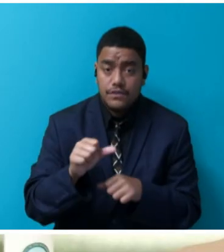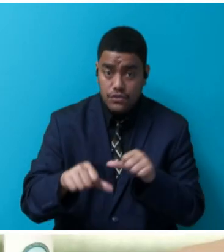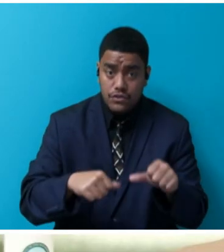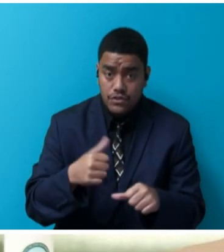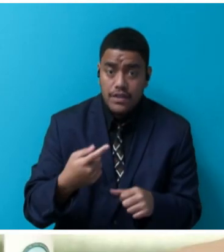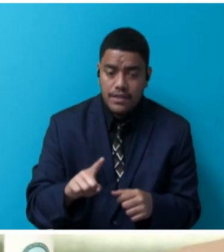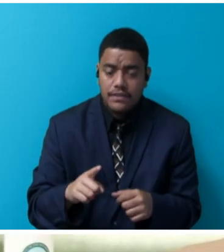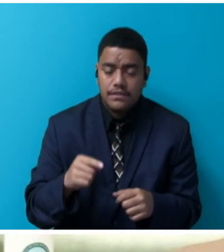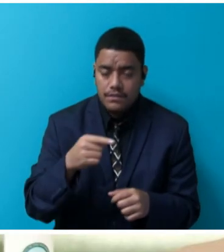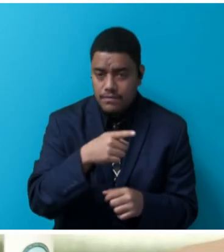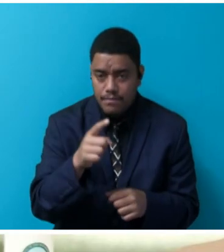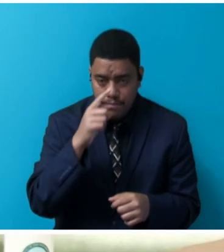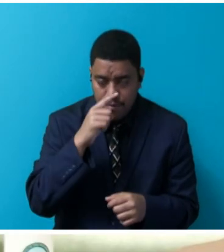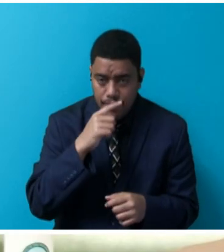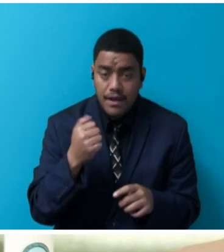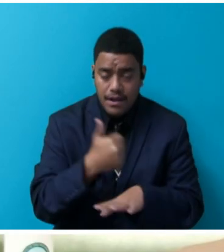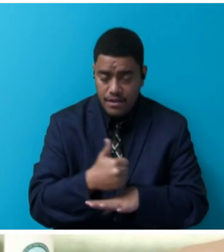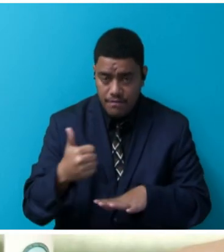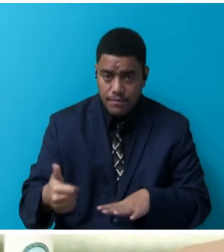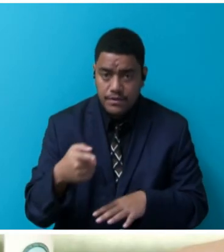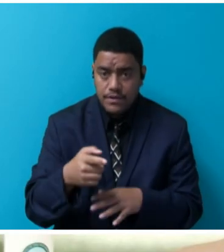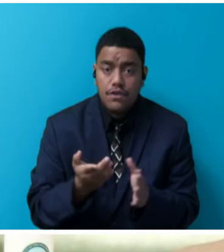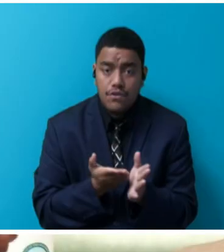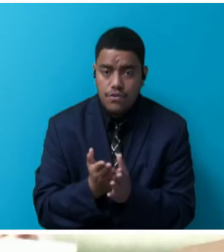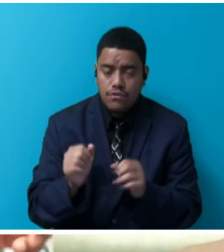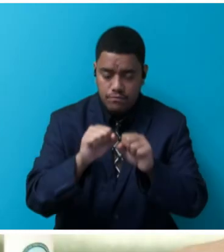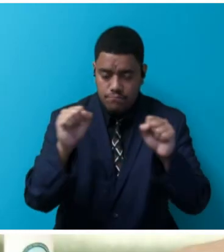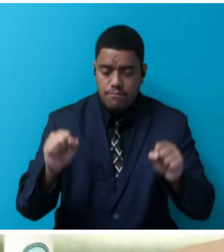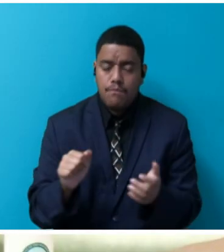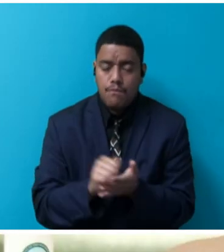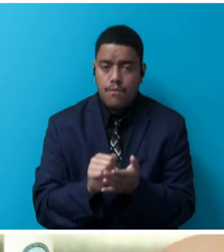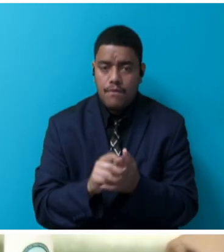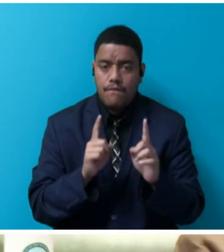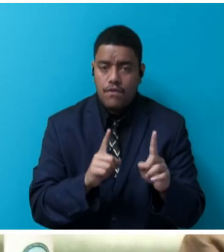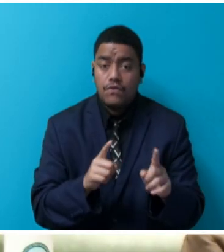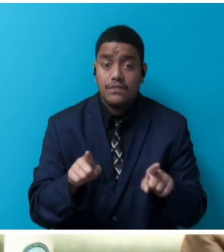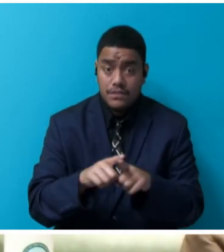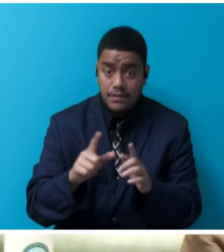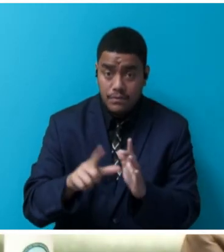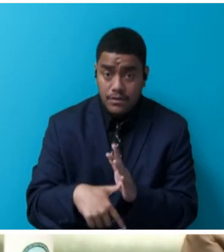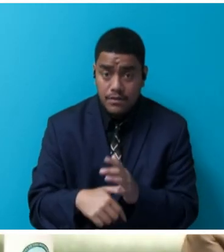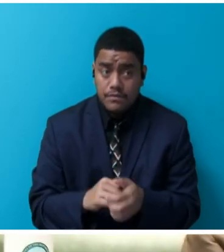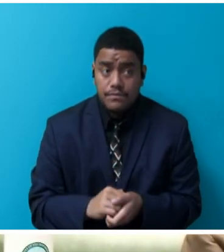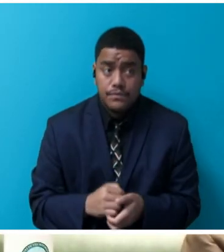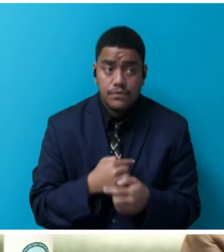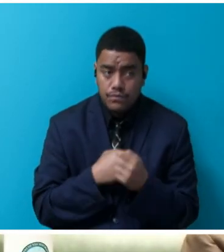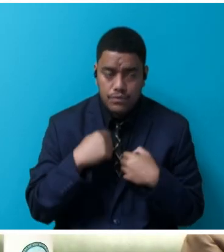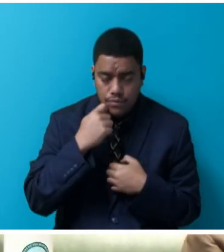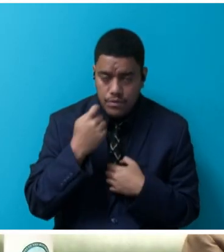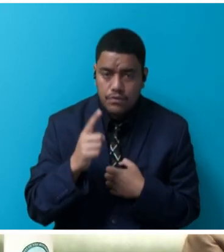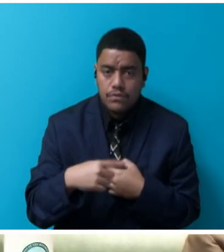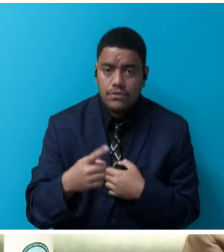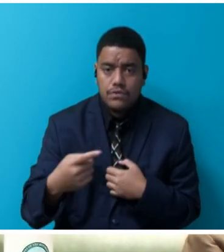civil society and government through structured consultations. At the same time, we will consider other